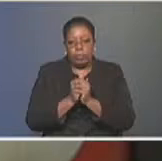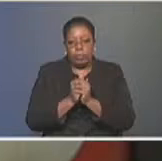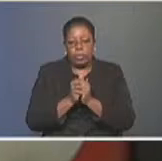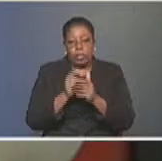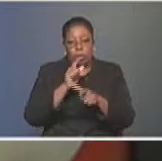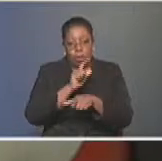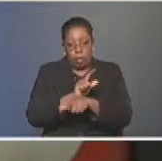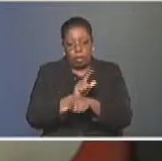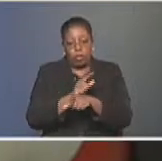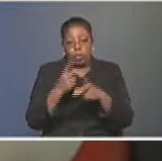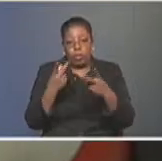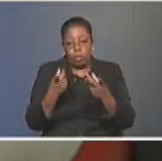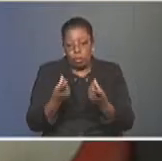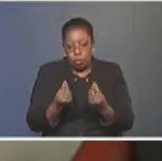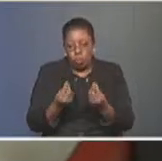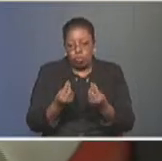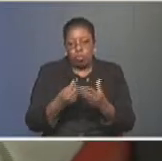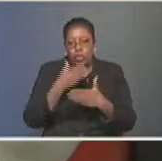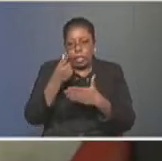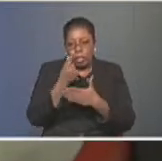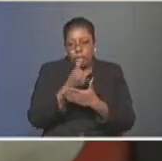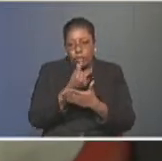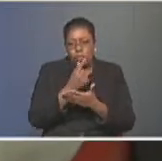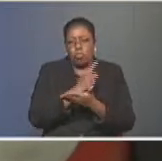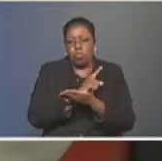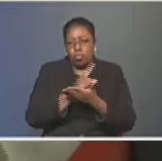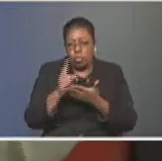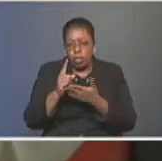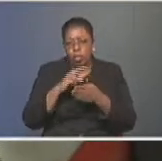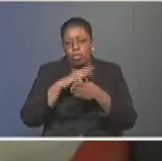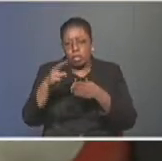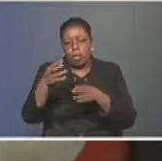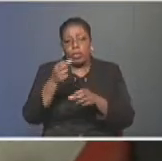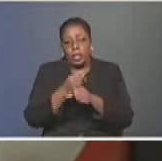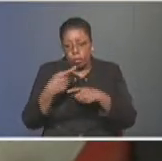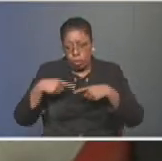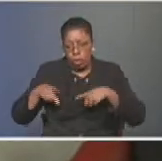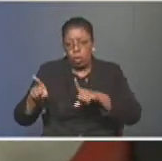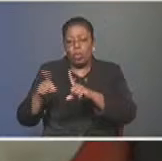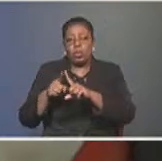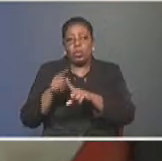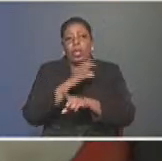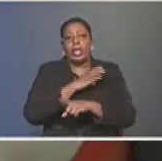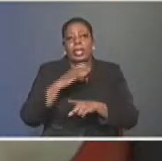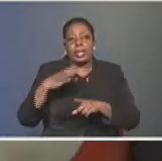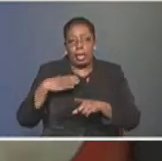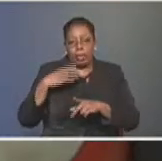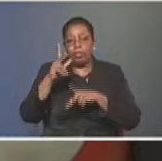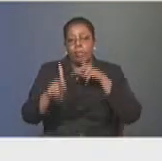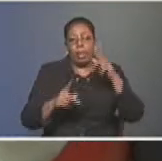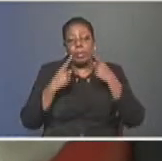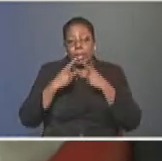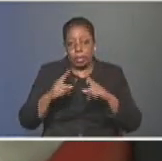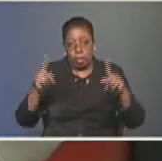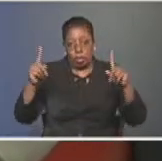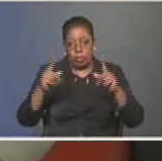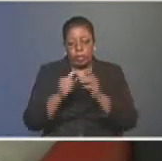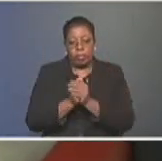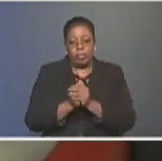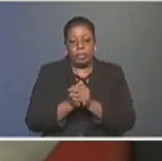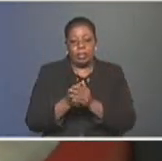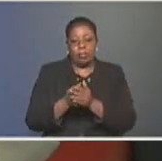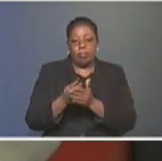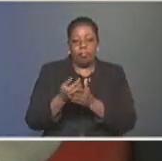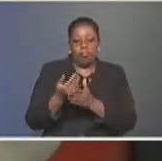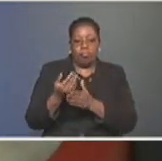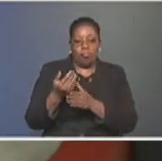force survey to be conducted over the next few weeks, and once the results are ascertained, it'll go to the cabinet for a public announcement. The last